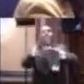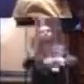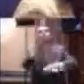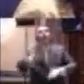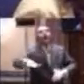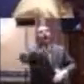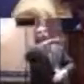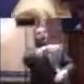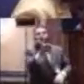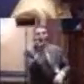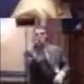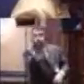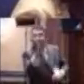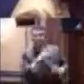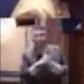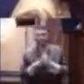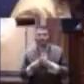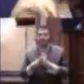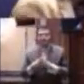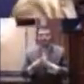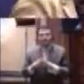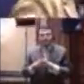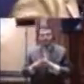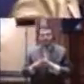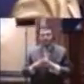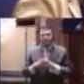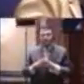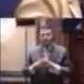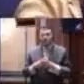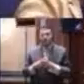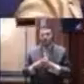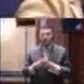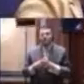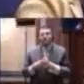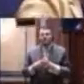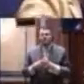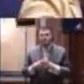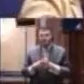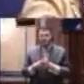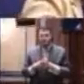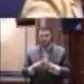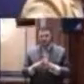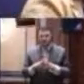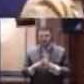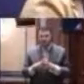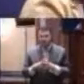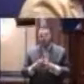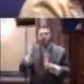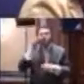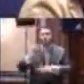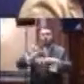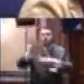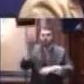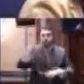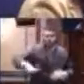completely delegitimize those laws that was in place to